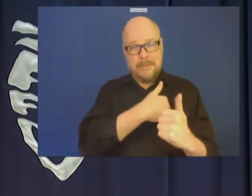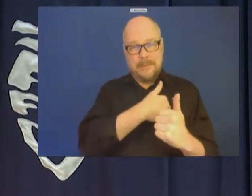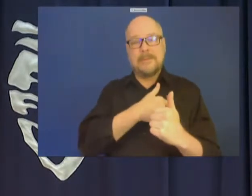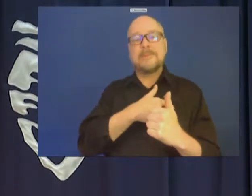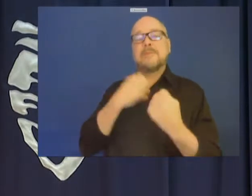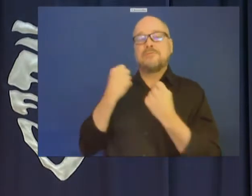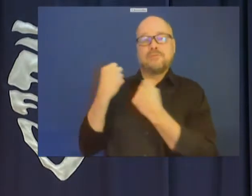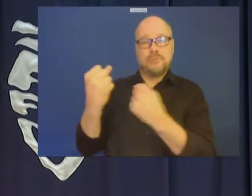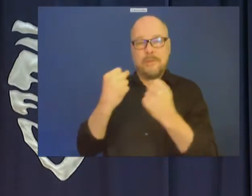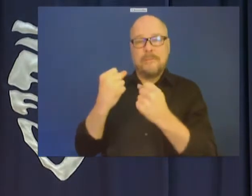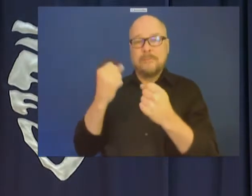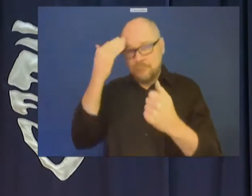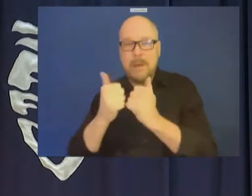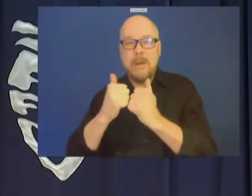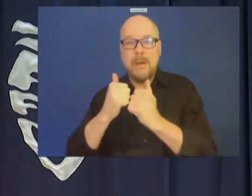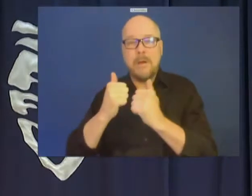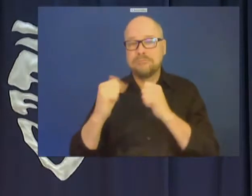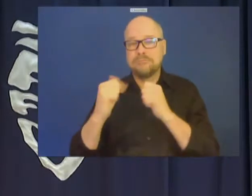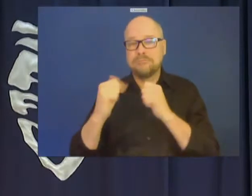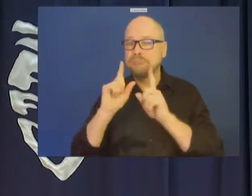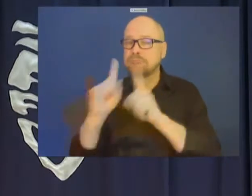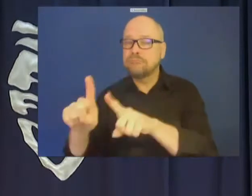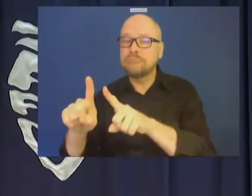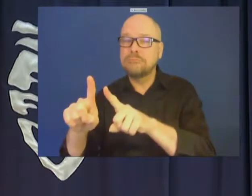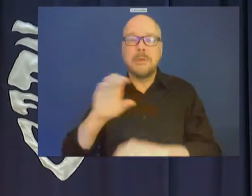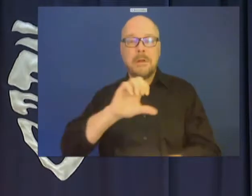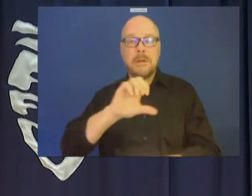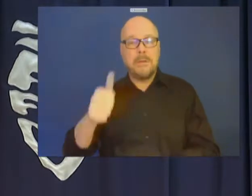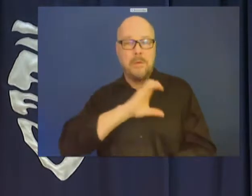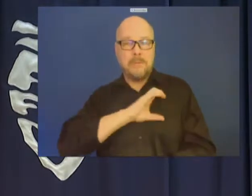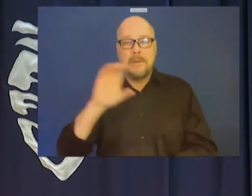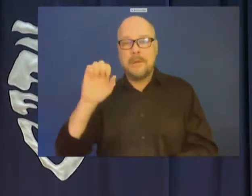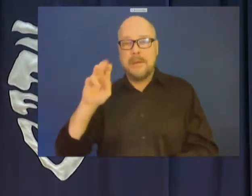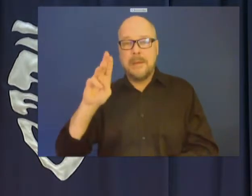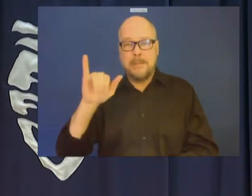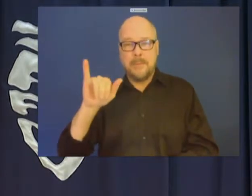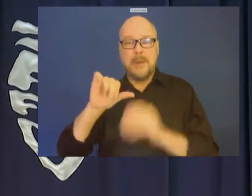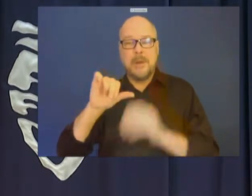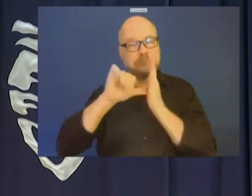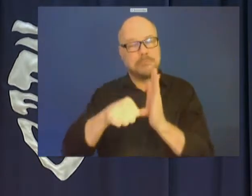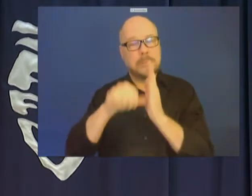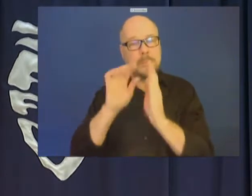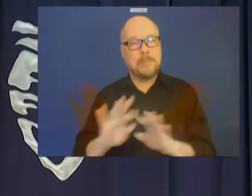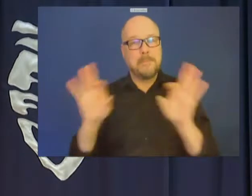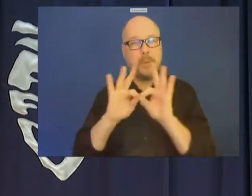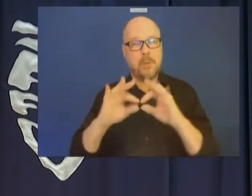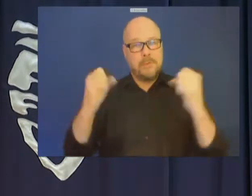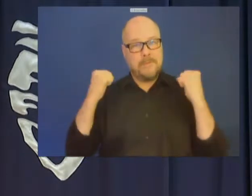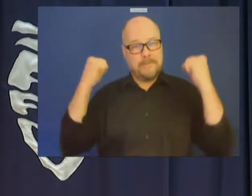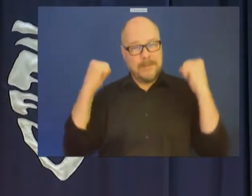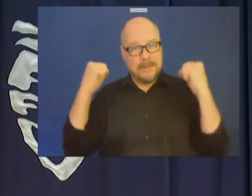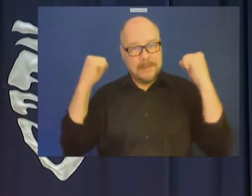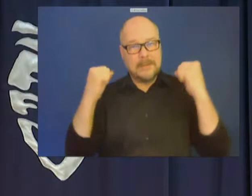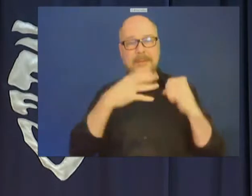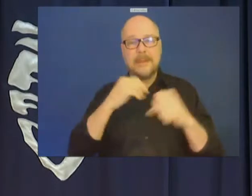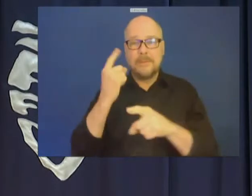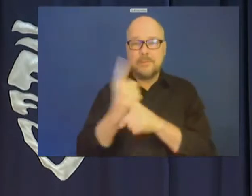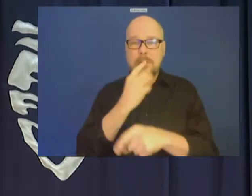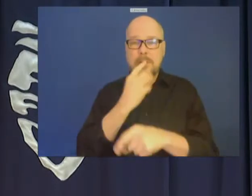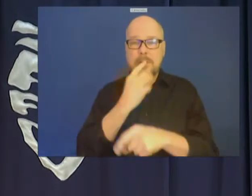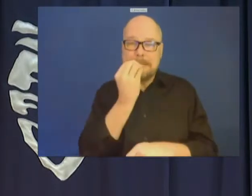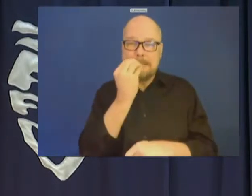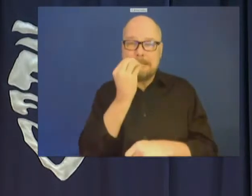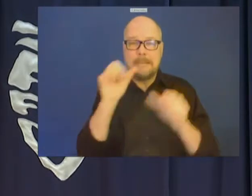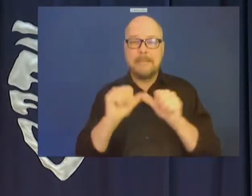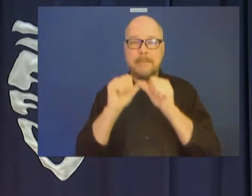help. Officer Embry helped reinforce the importance of fitness and a proper diet to carry us forward in our career.